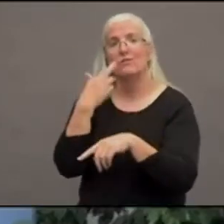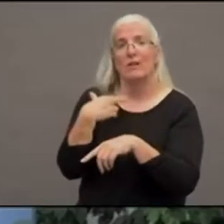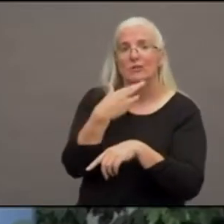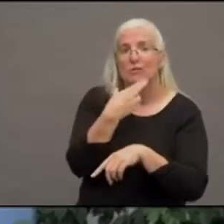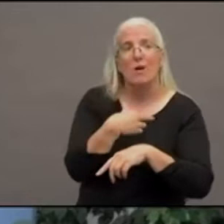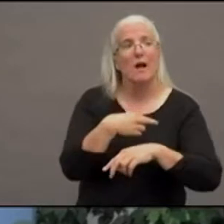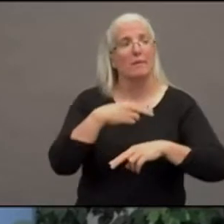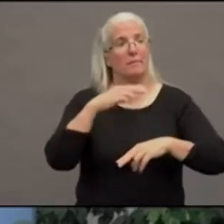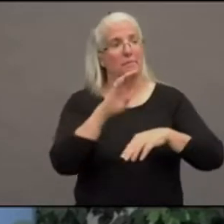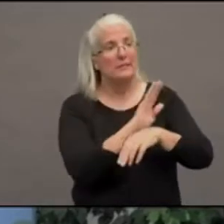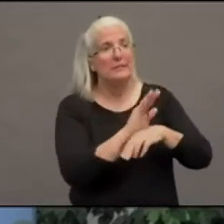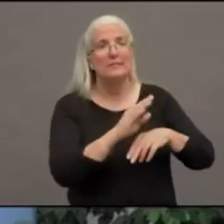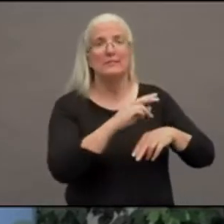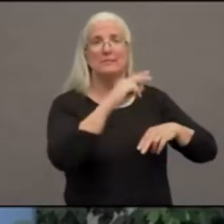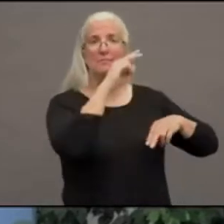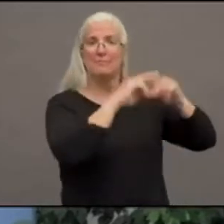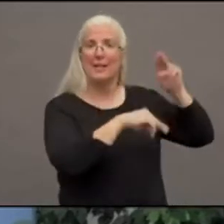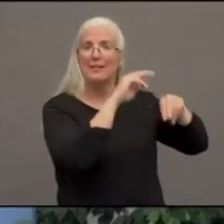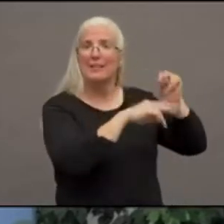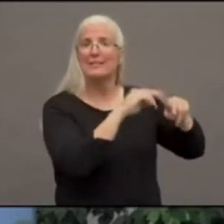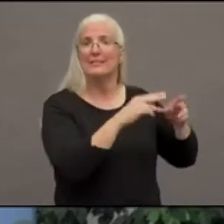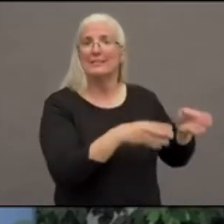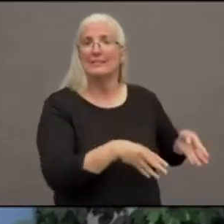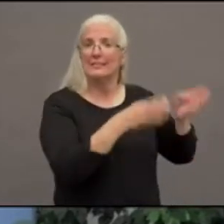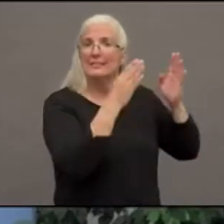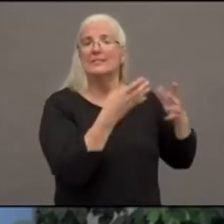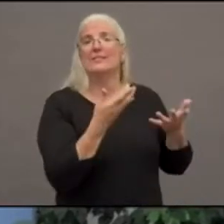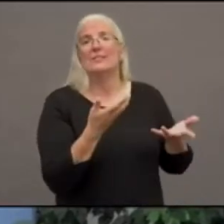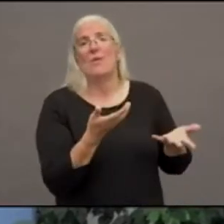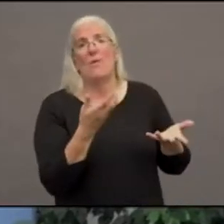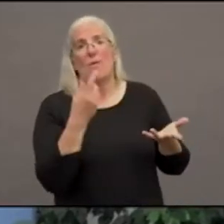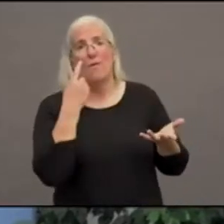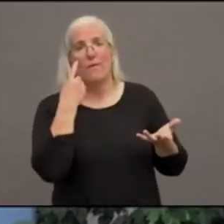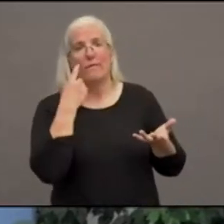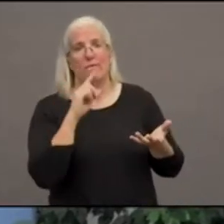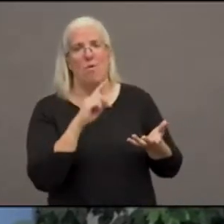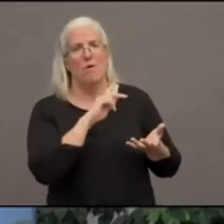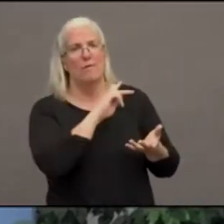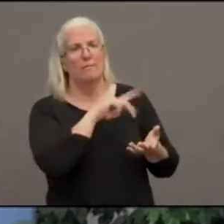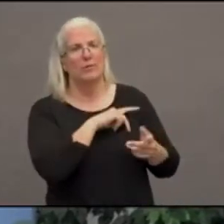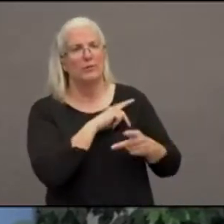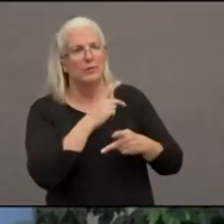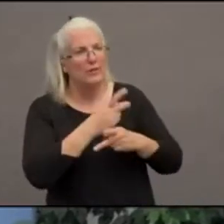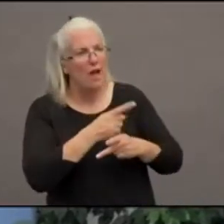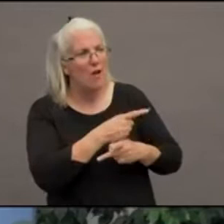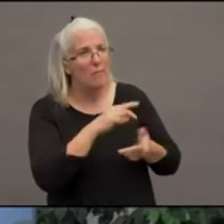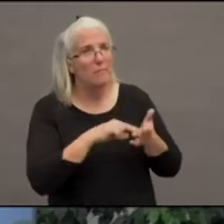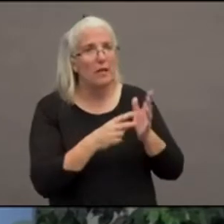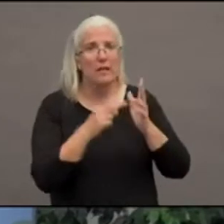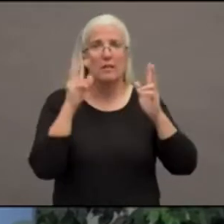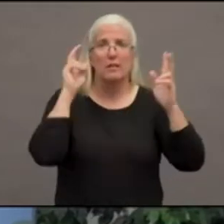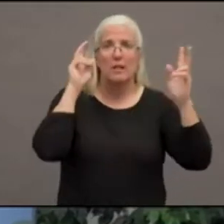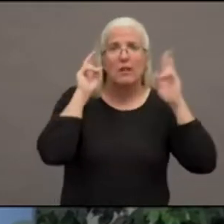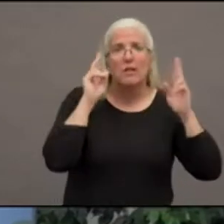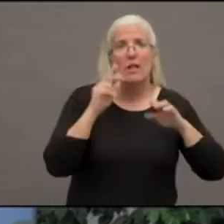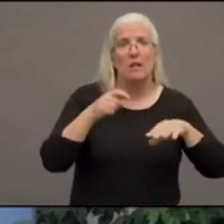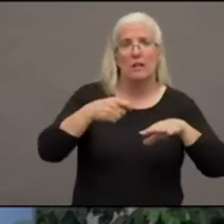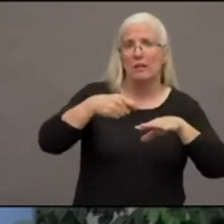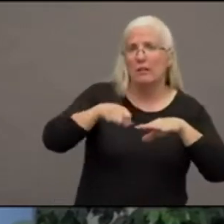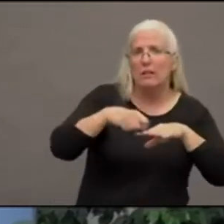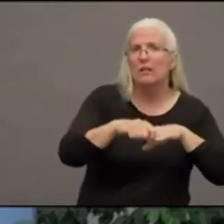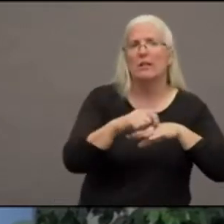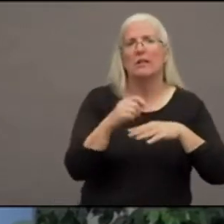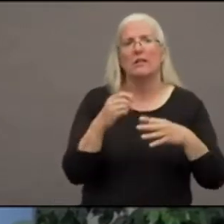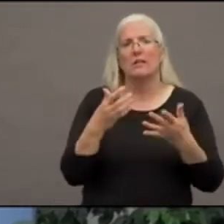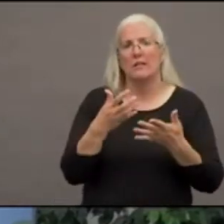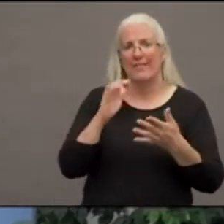personal care, that means that hair salons, nail salons, those establishments, provided that they